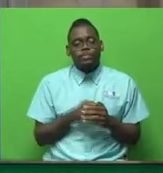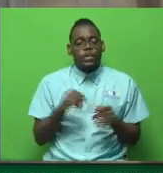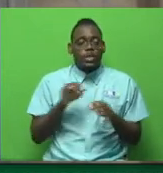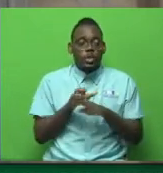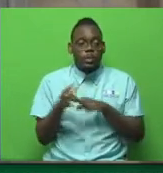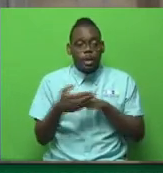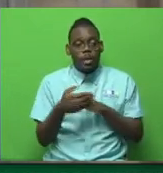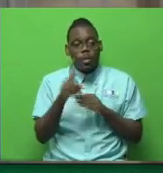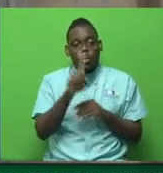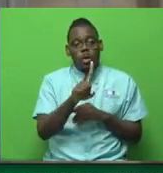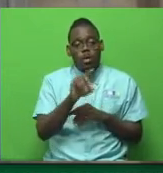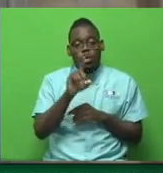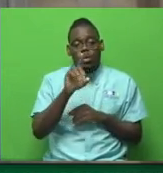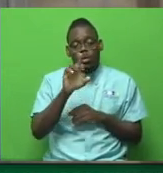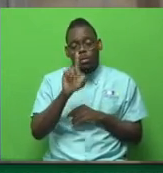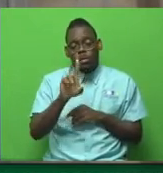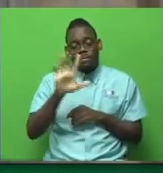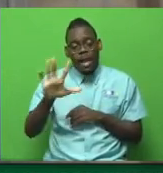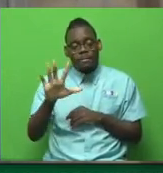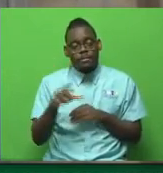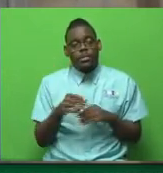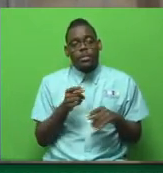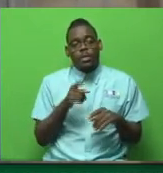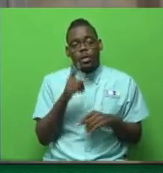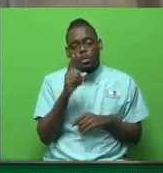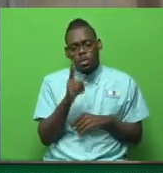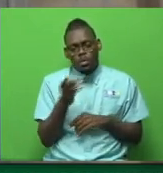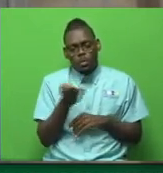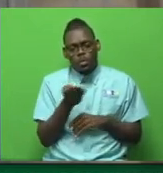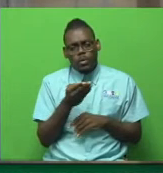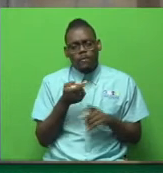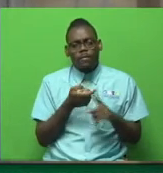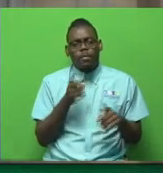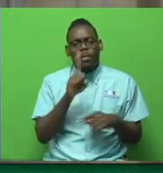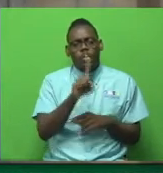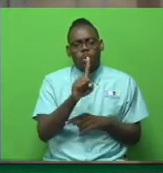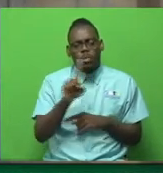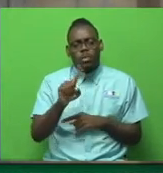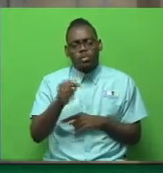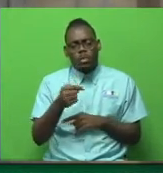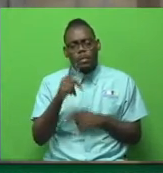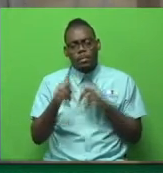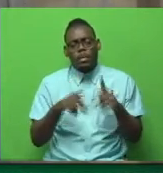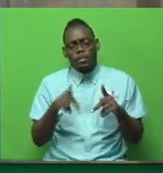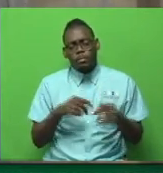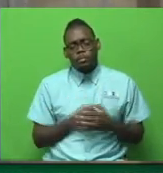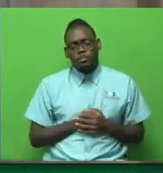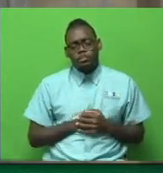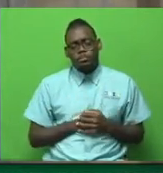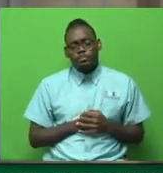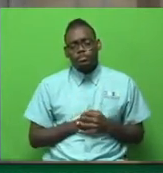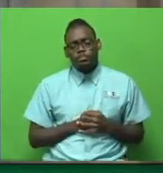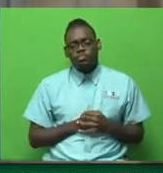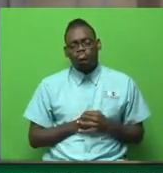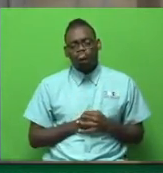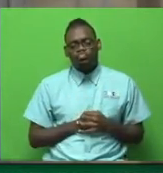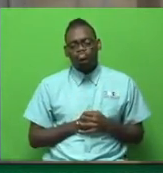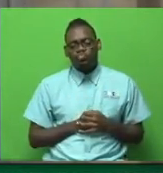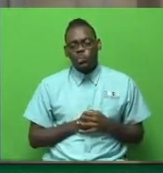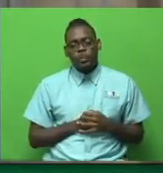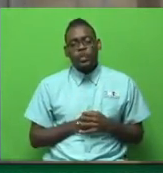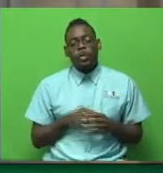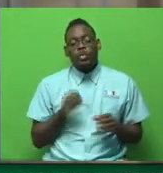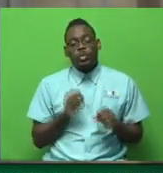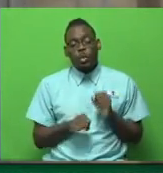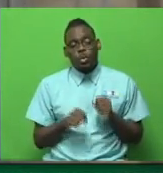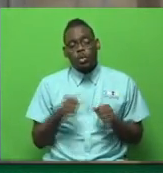with 111 debts per 100 000 citizens so to put that into context for every 100